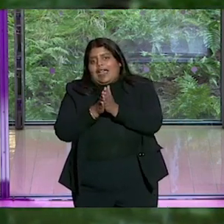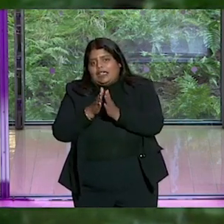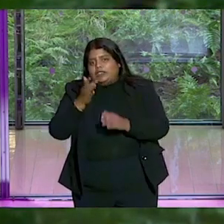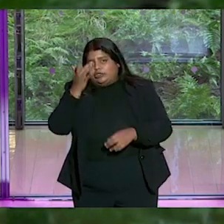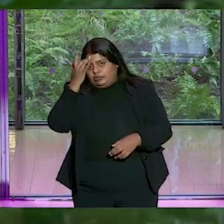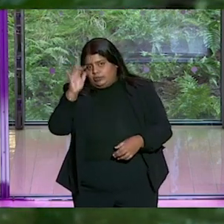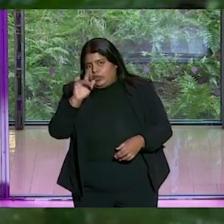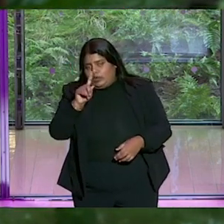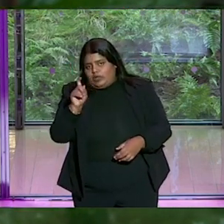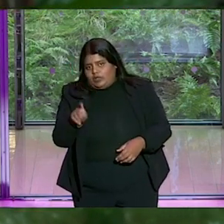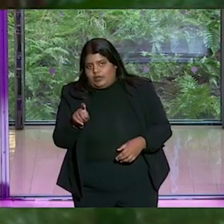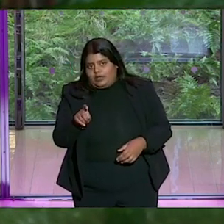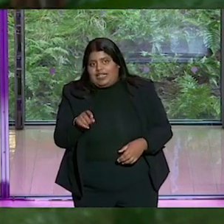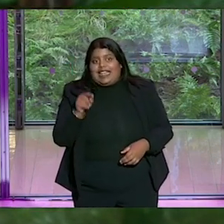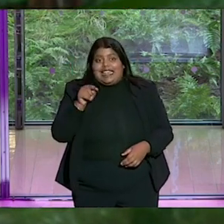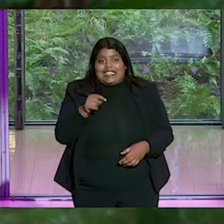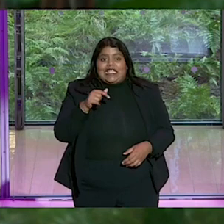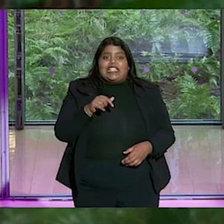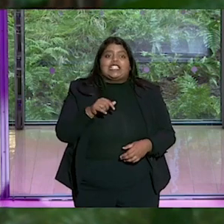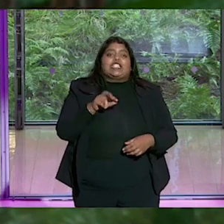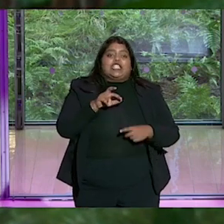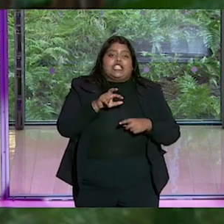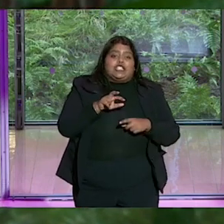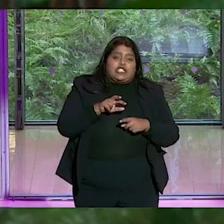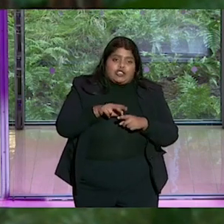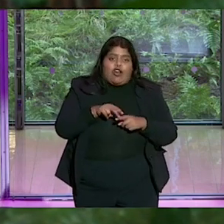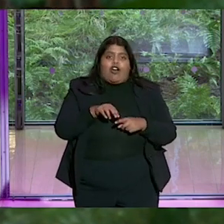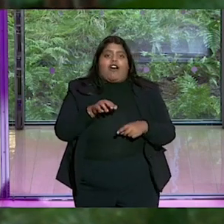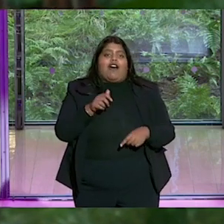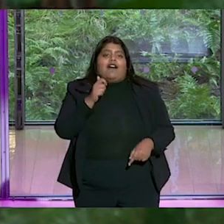acid, heat of website analytics.